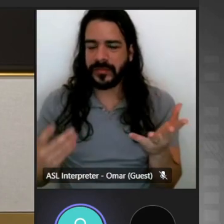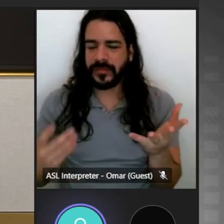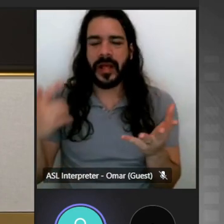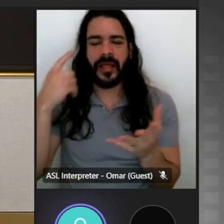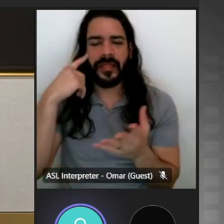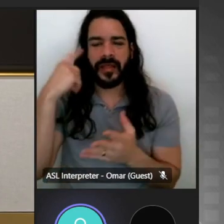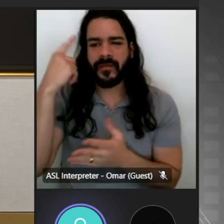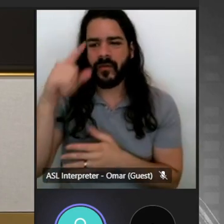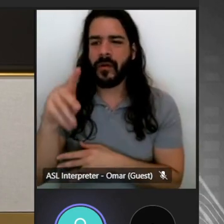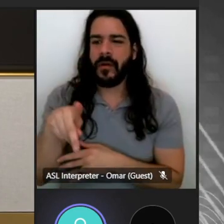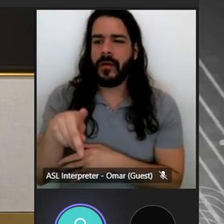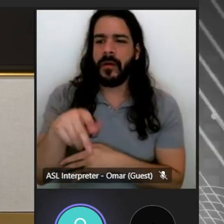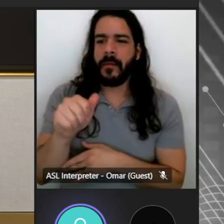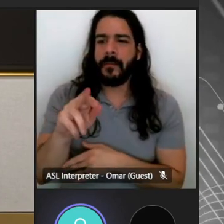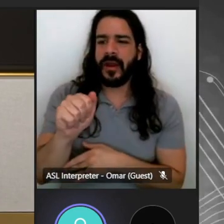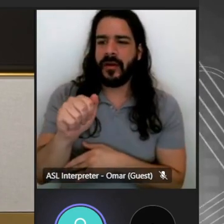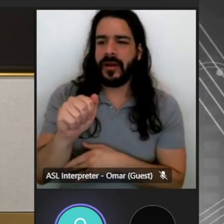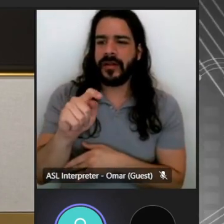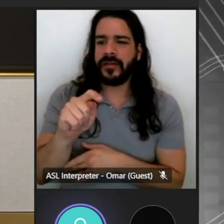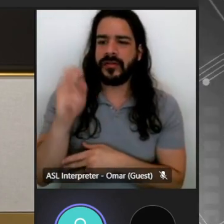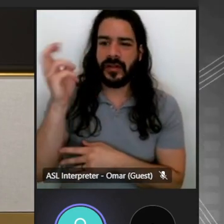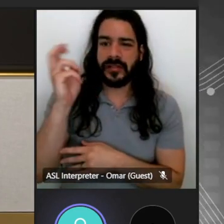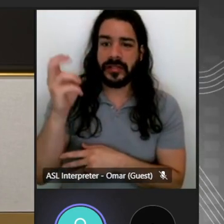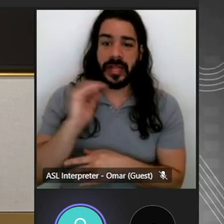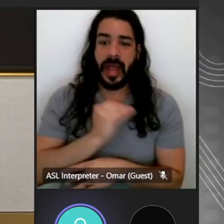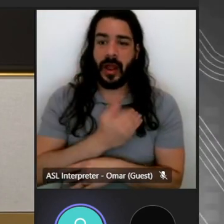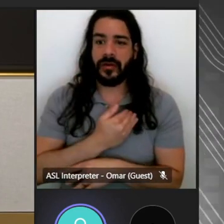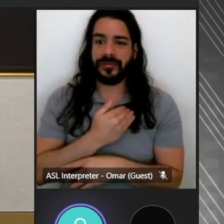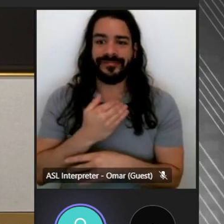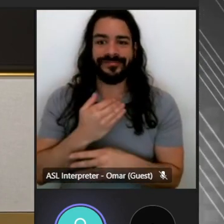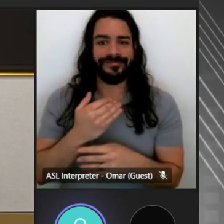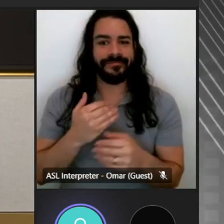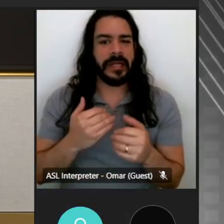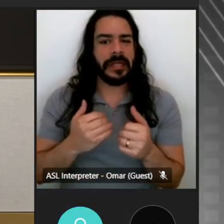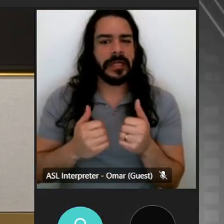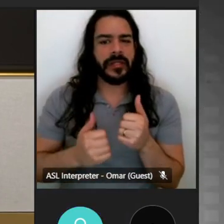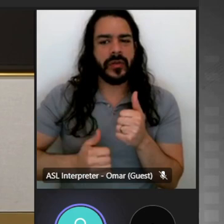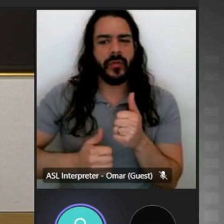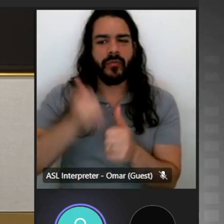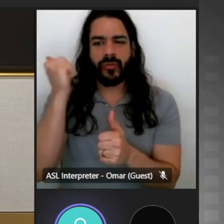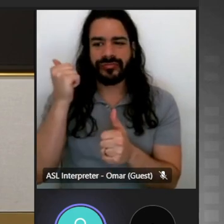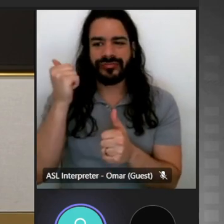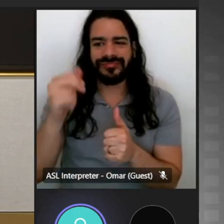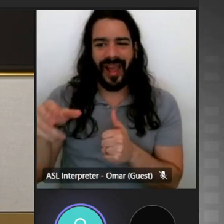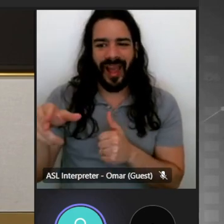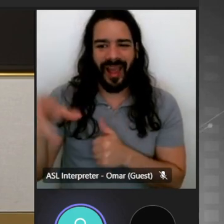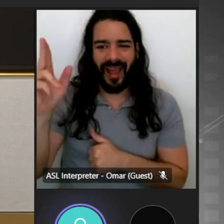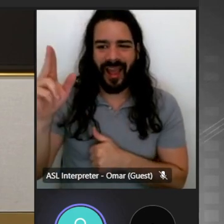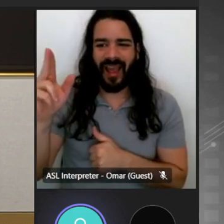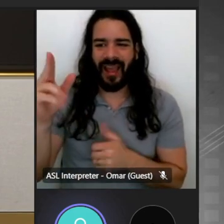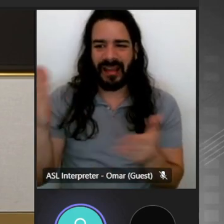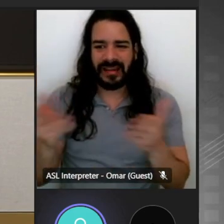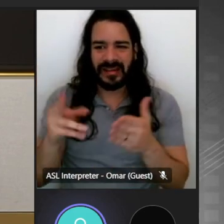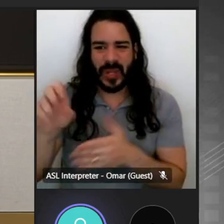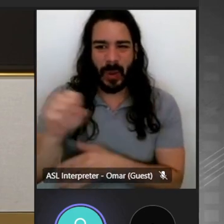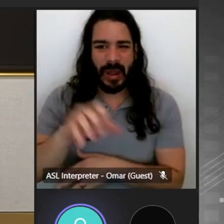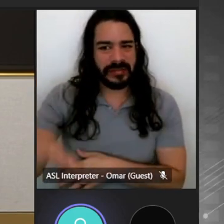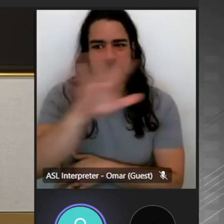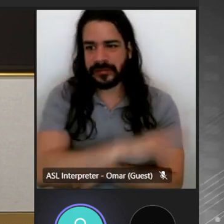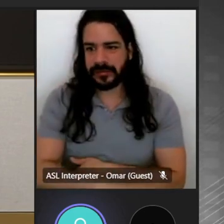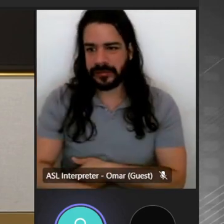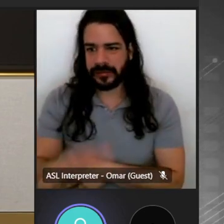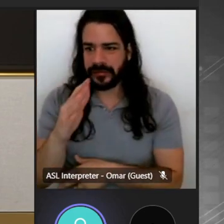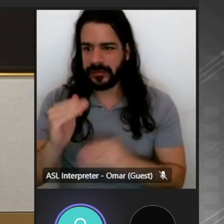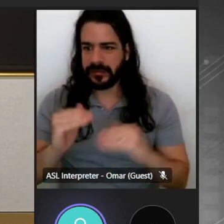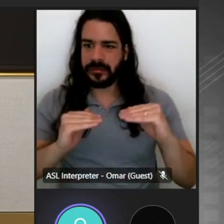our fares for paratransit are certainly close to the highest in the nation and certainly the most bizarre. I